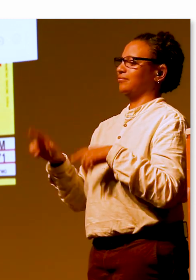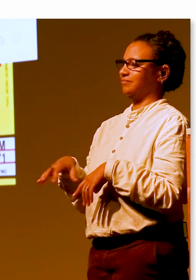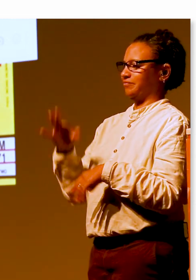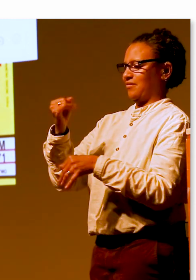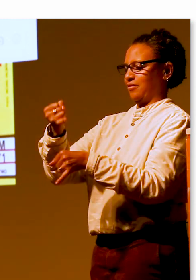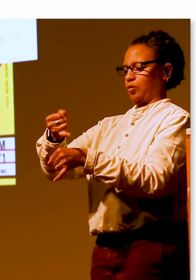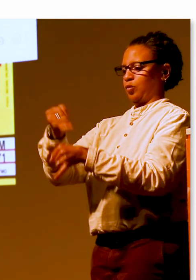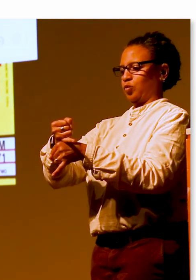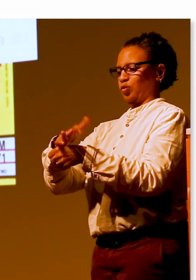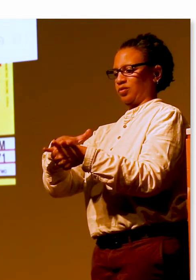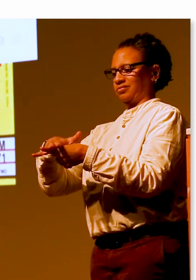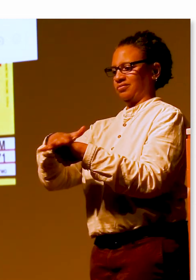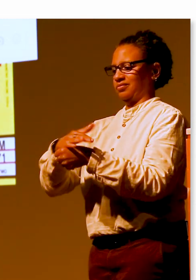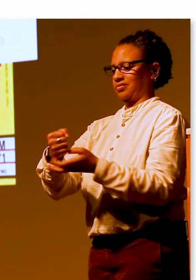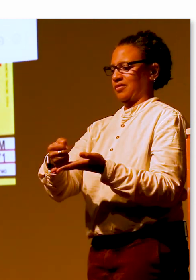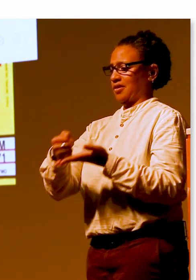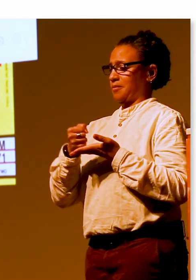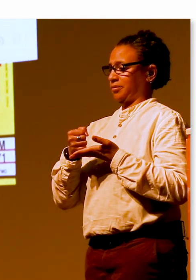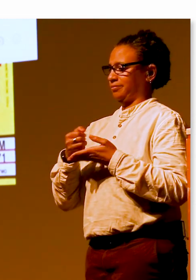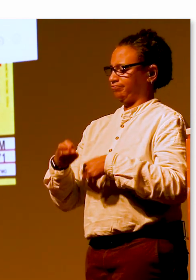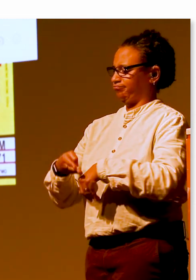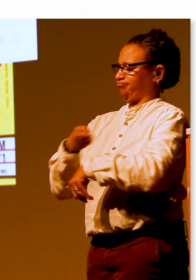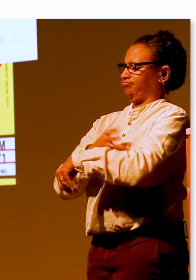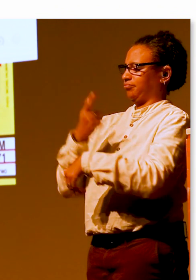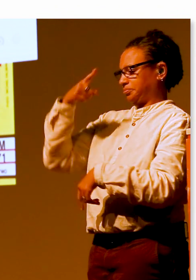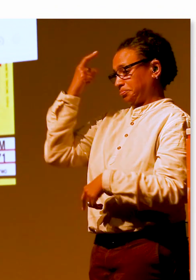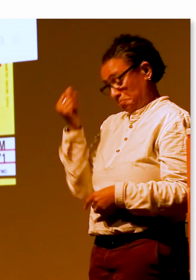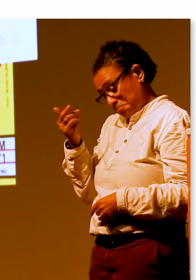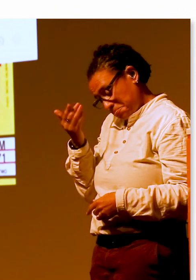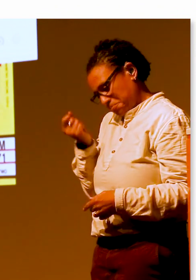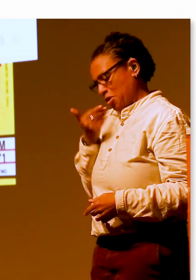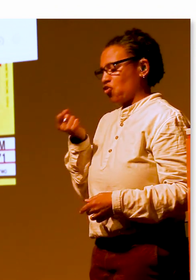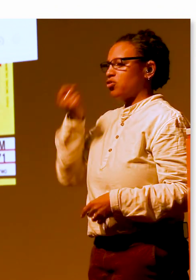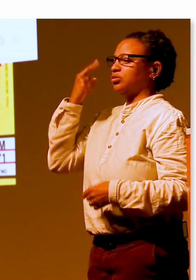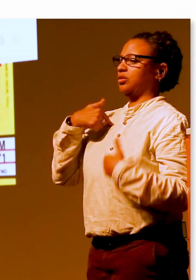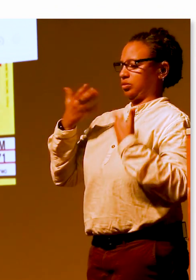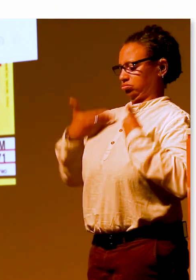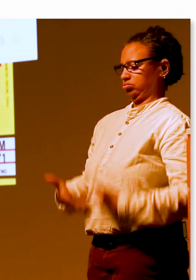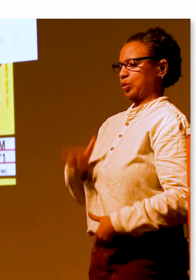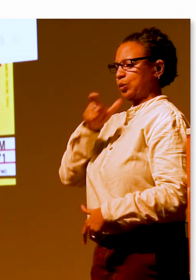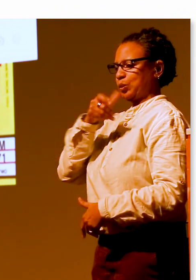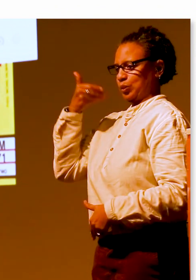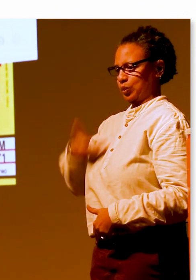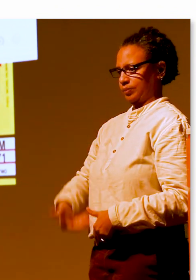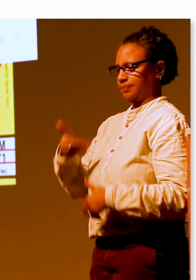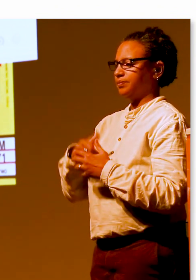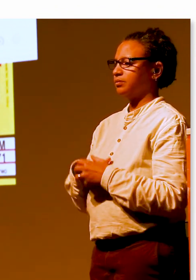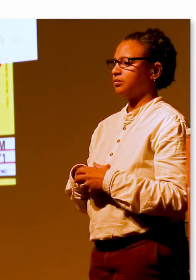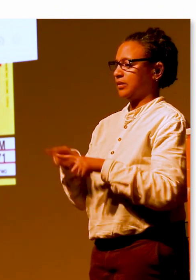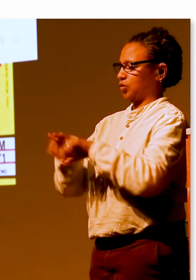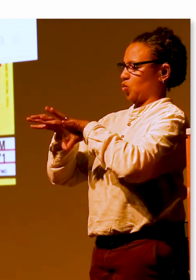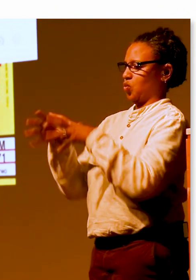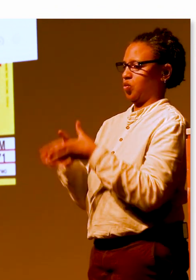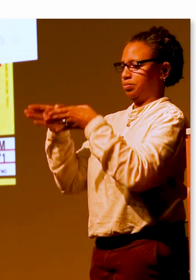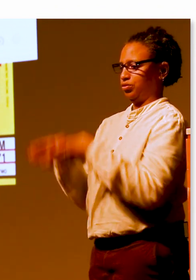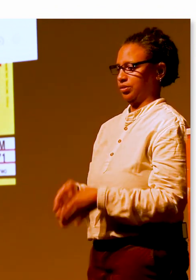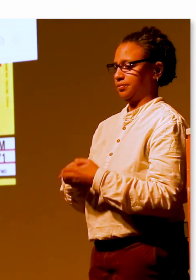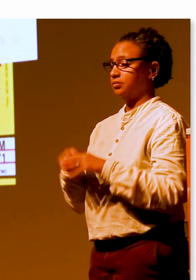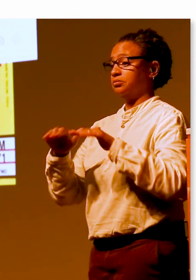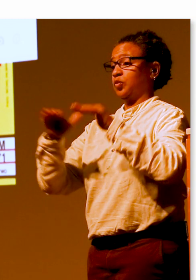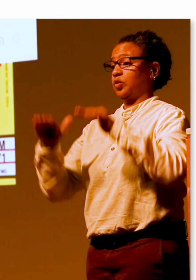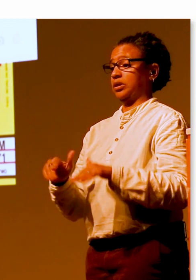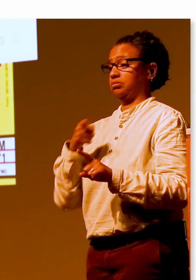that helped me to better understand who I am in the world. So the Studio Museum, for anyone who doesn't know, is a museum that's